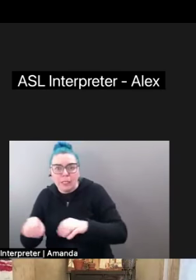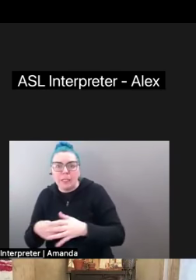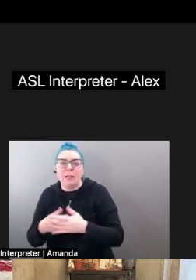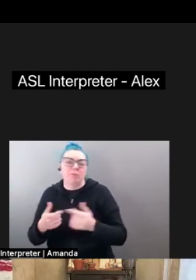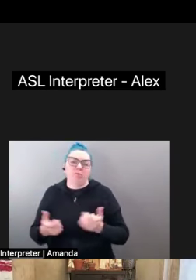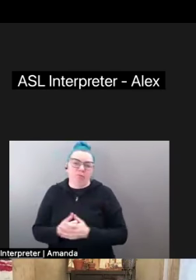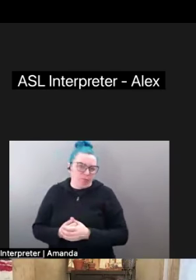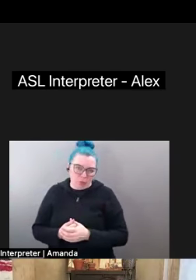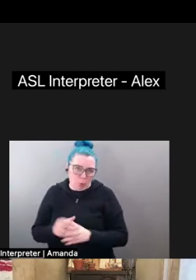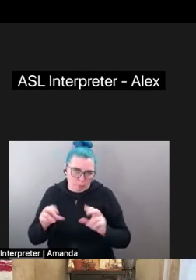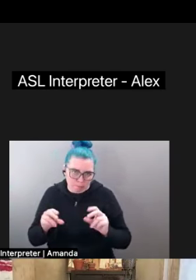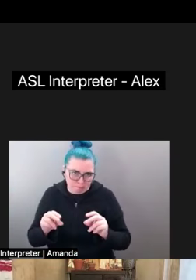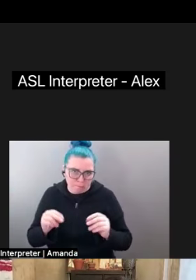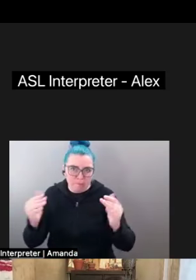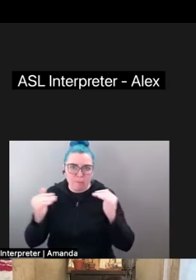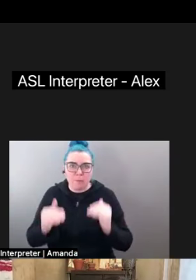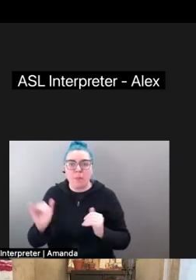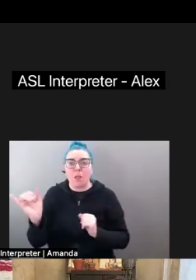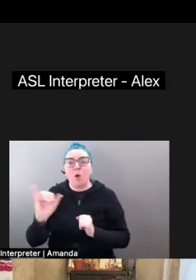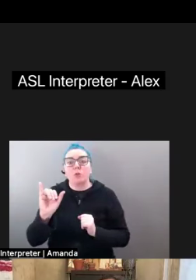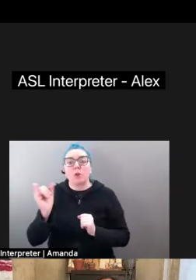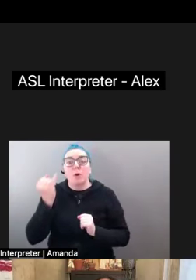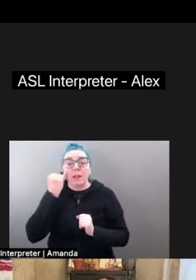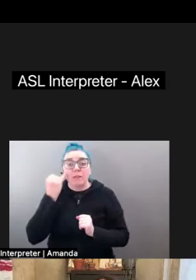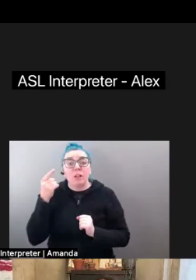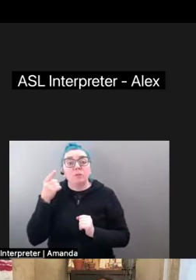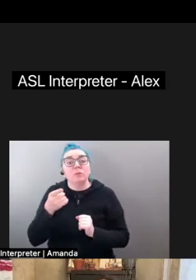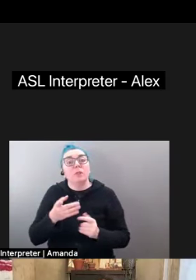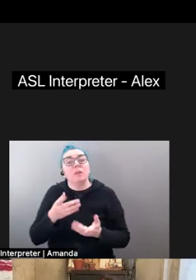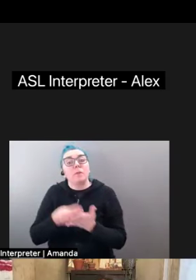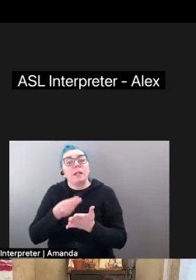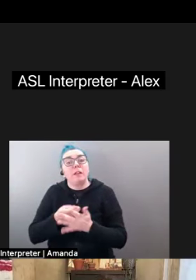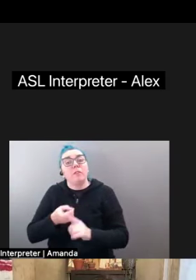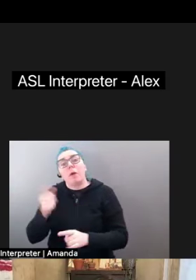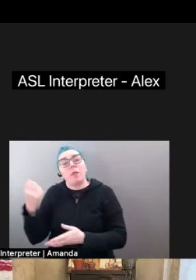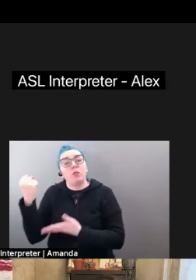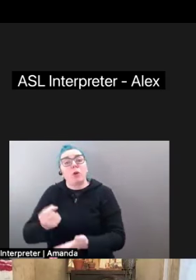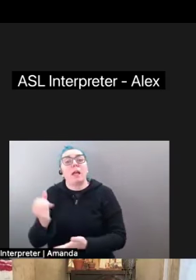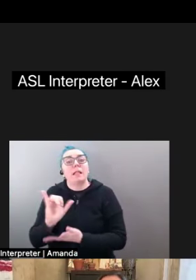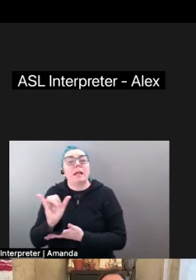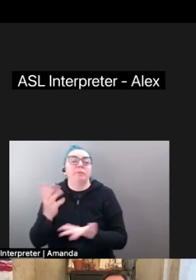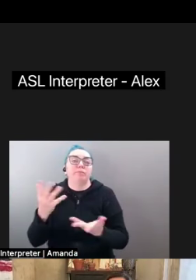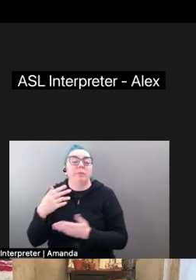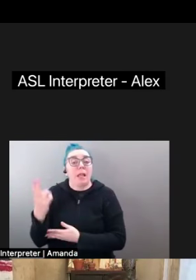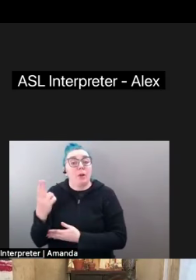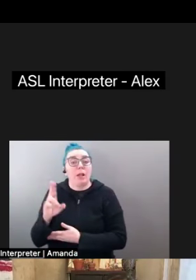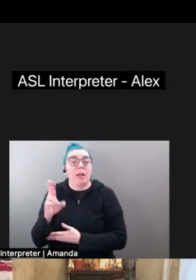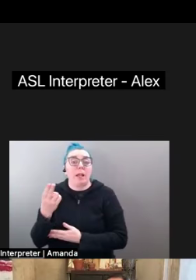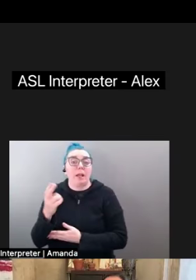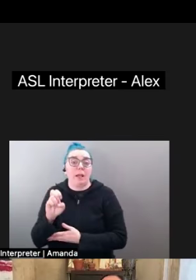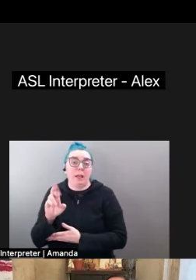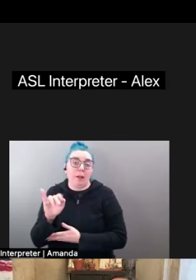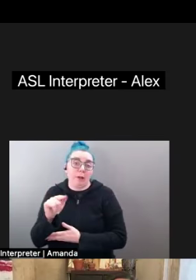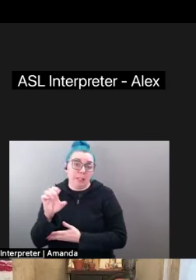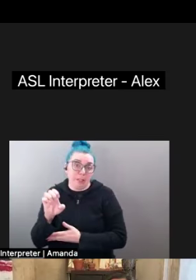or service level agreement, you would not be eligible. And you can only receive funding through one CKAF grant stream annually. So if you receive a festival grant,